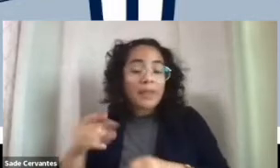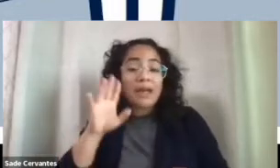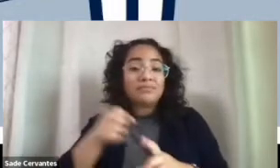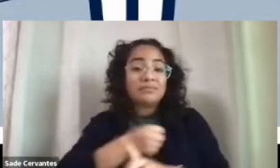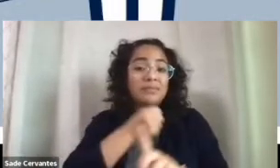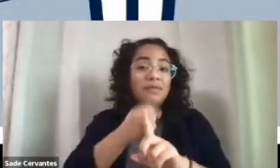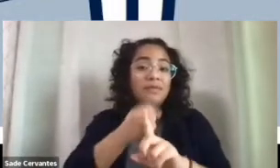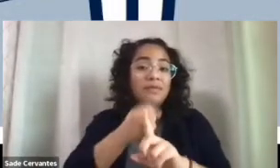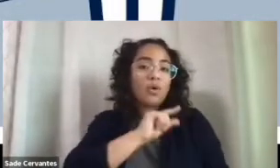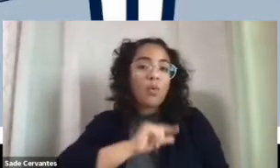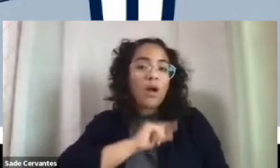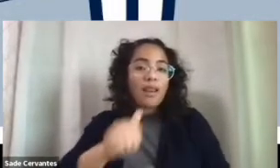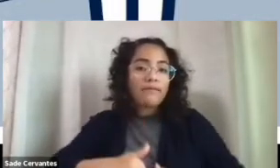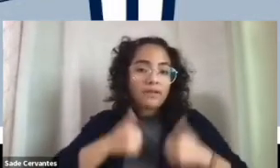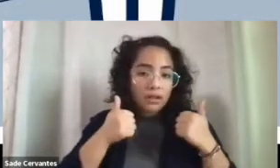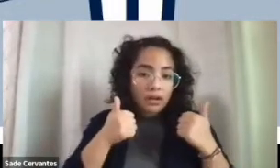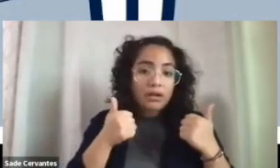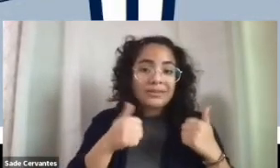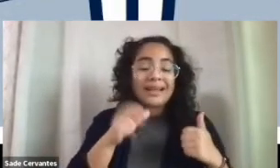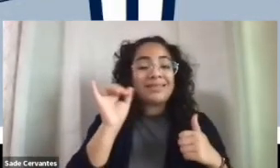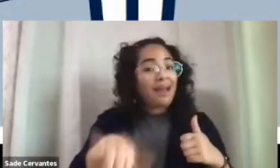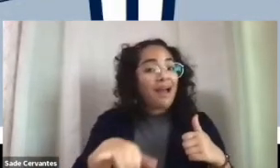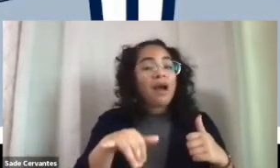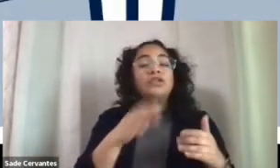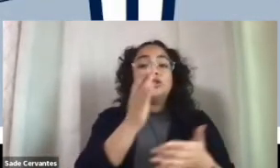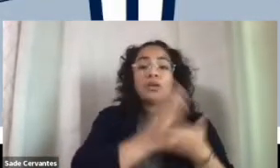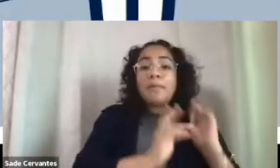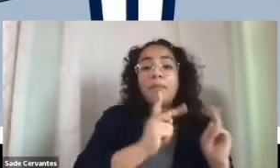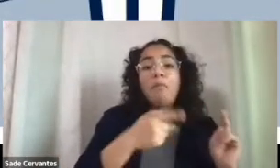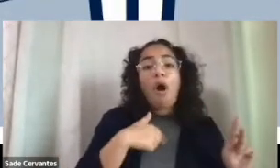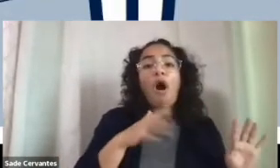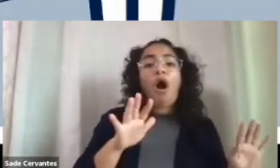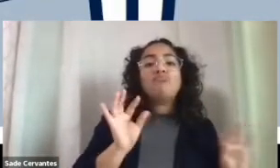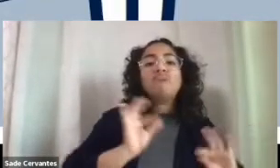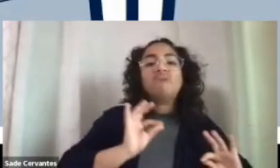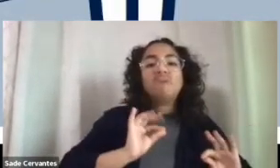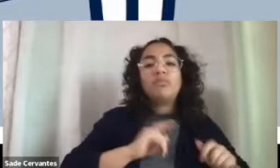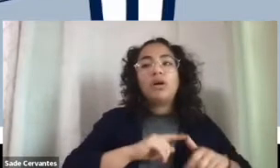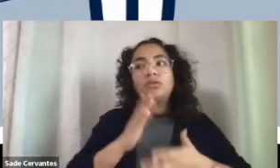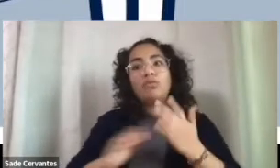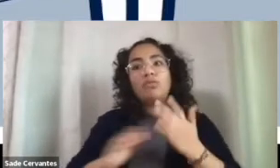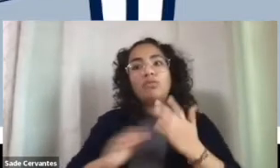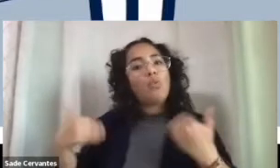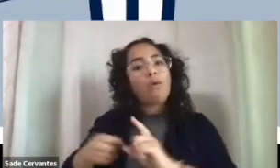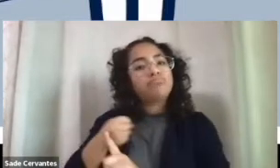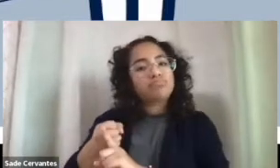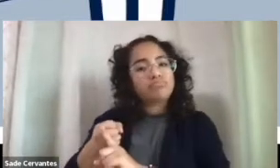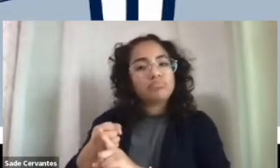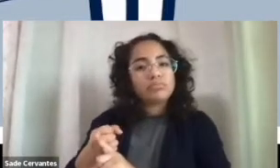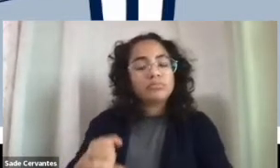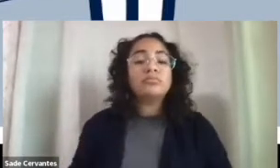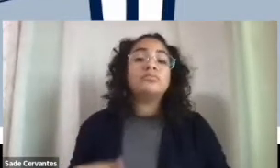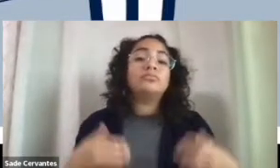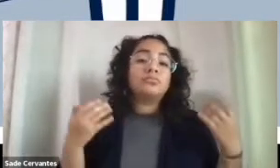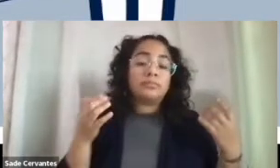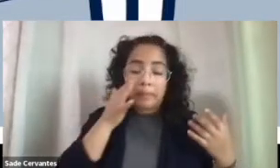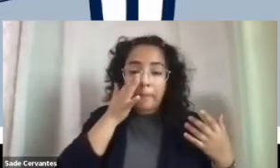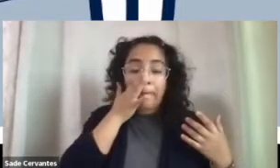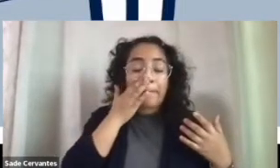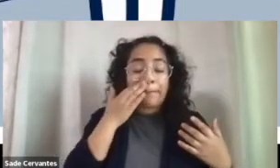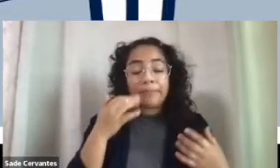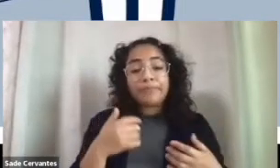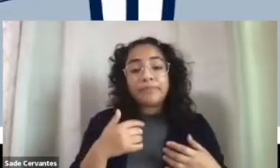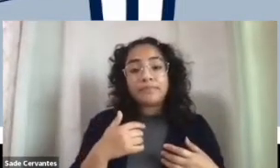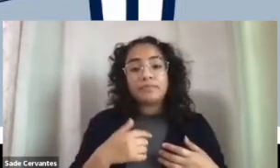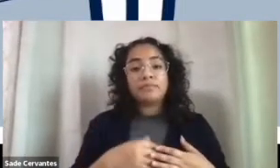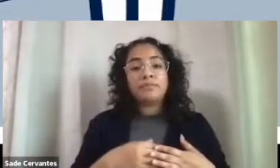quality of life. And in some people, that might be a mild impact. And in some people, it can be quite severe. I think this was